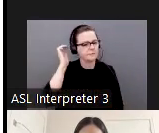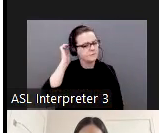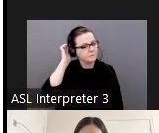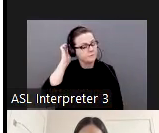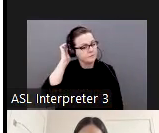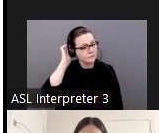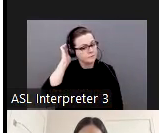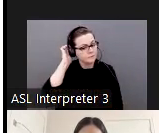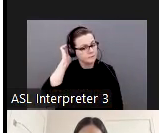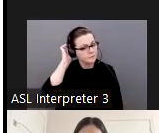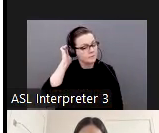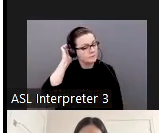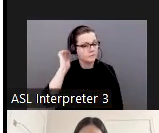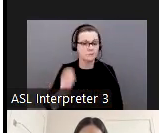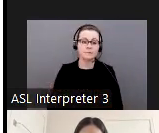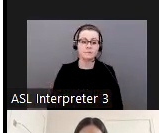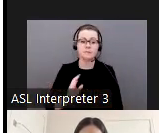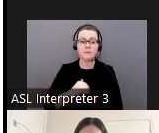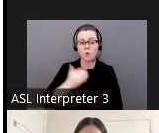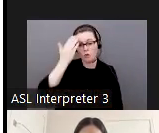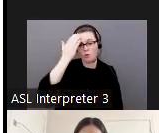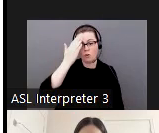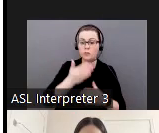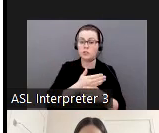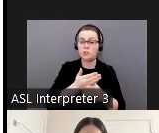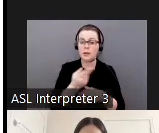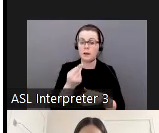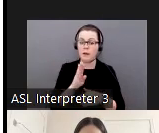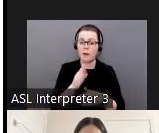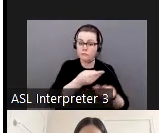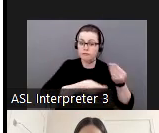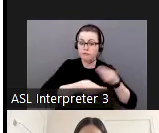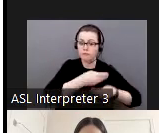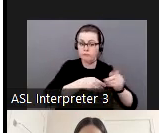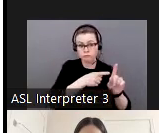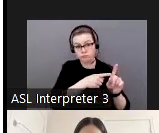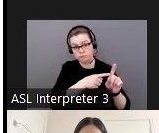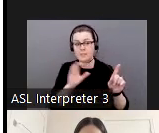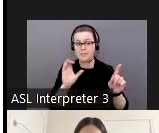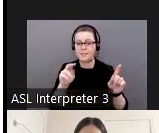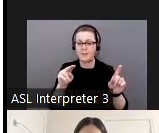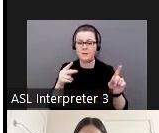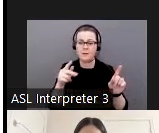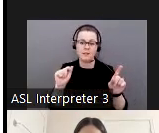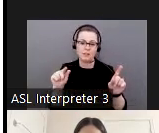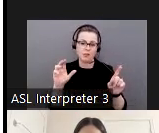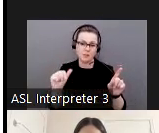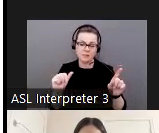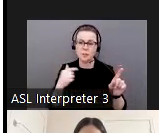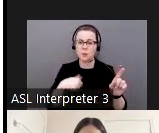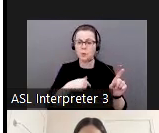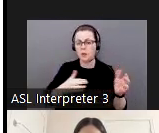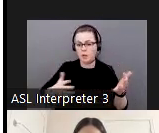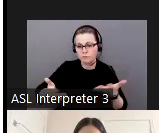As I mentioned, our knowledge sharing hub might be something that you are interested in. It's CNPEA.ca, where we gather and curate